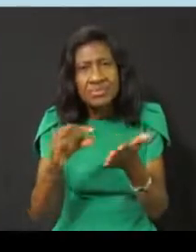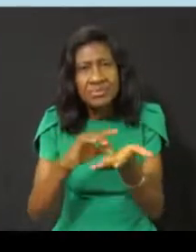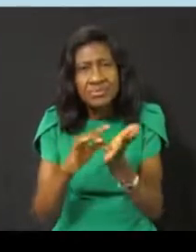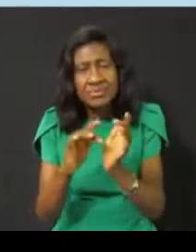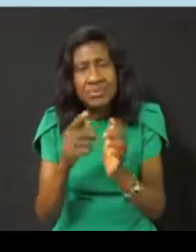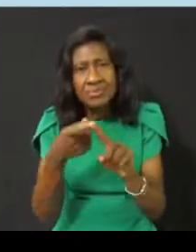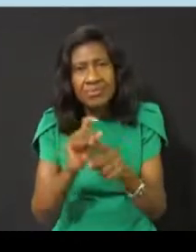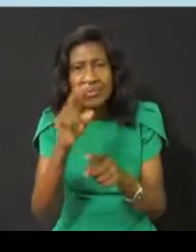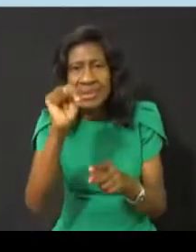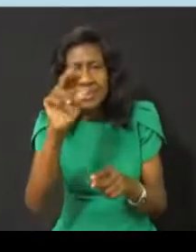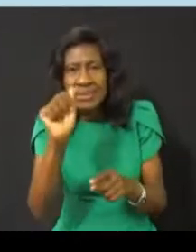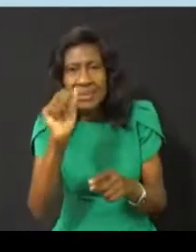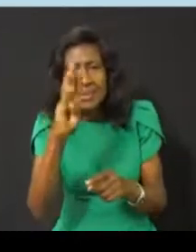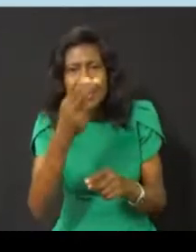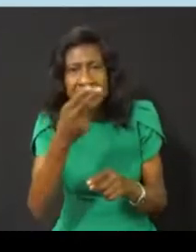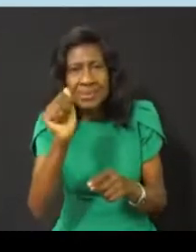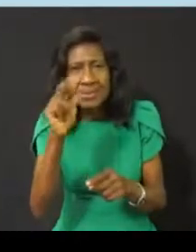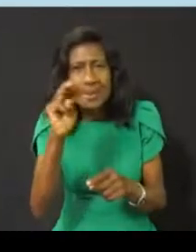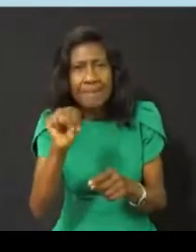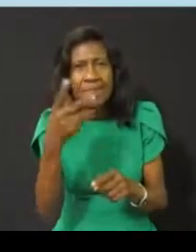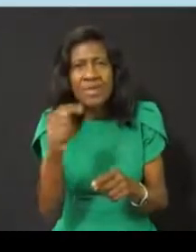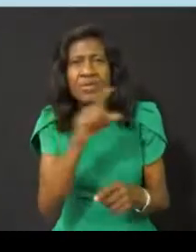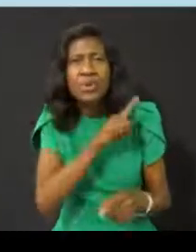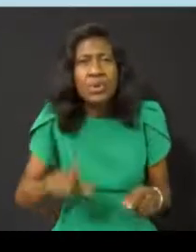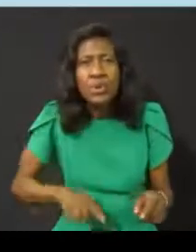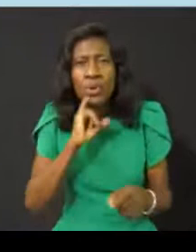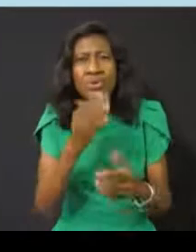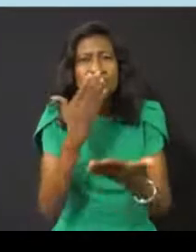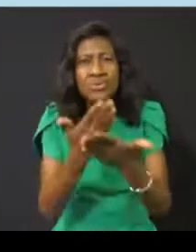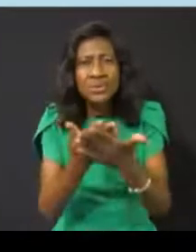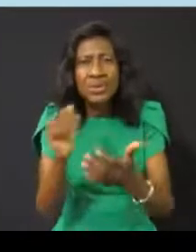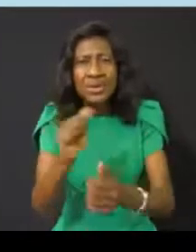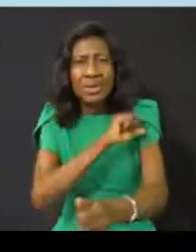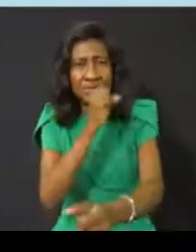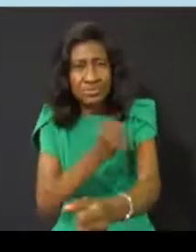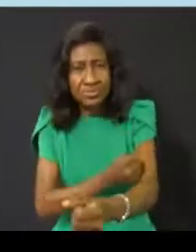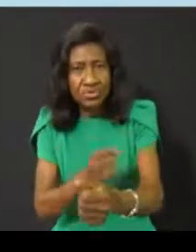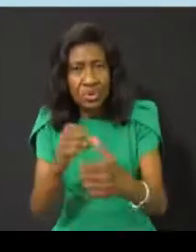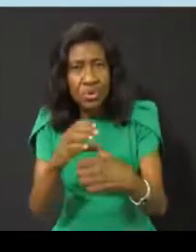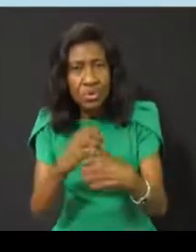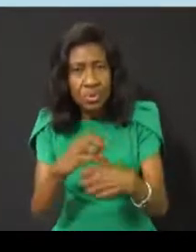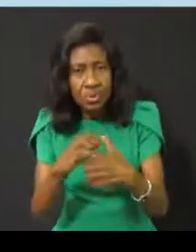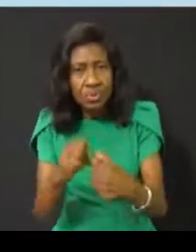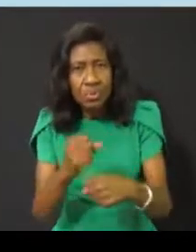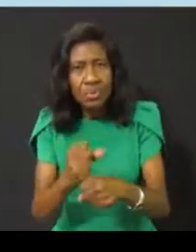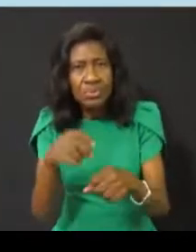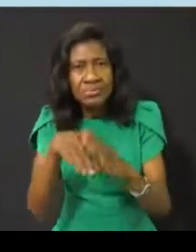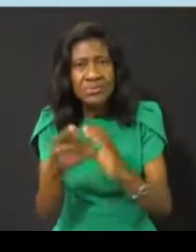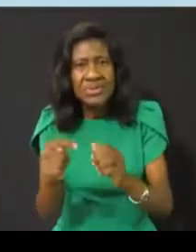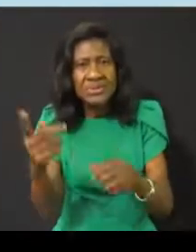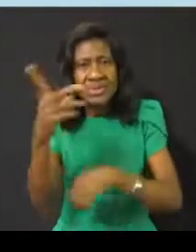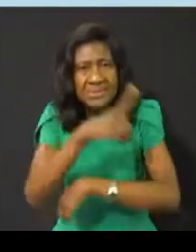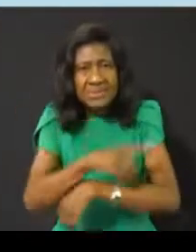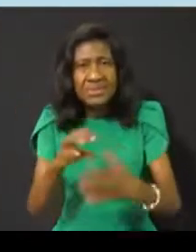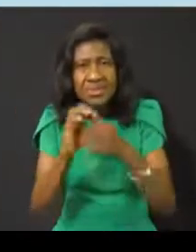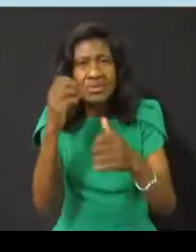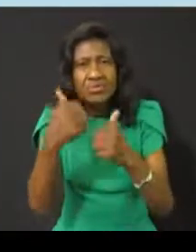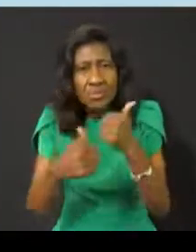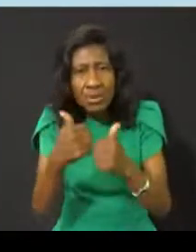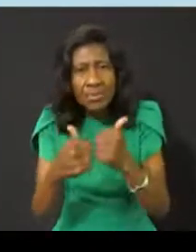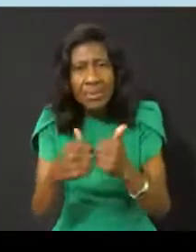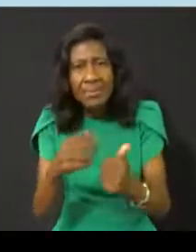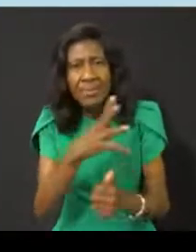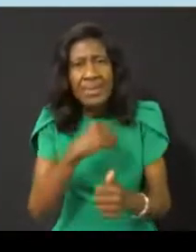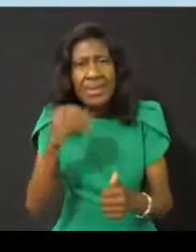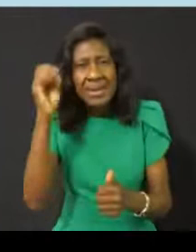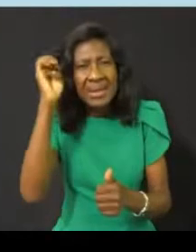of Nahum. The Lord is good, a stronghold in the day of trouble, and he